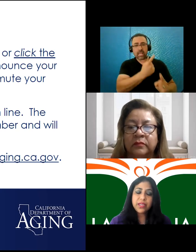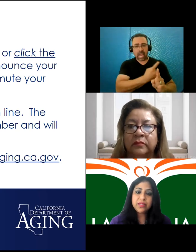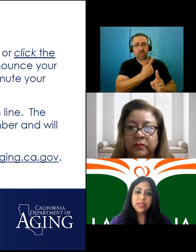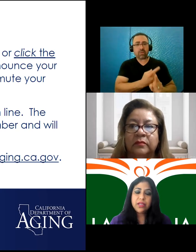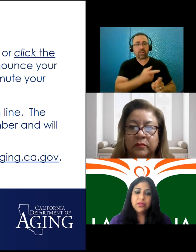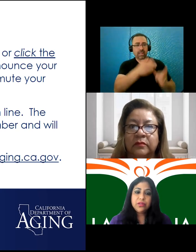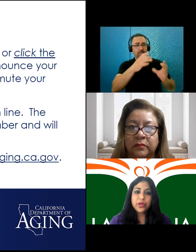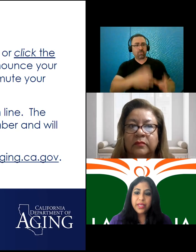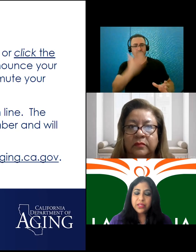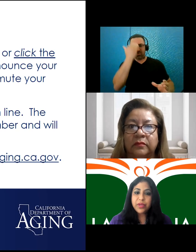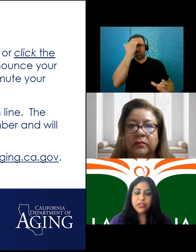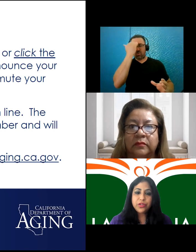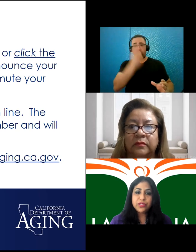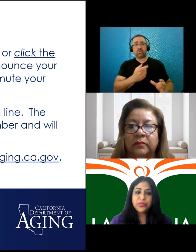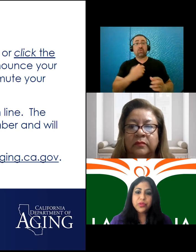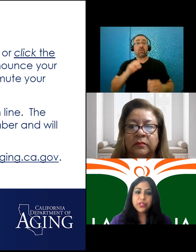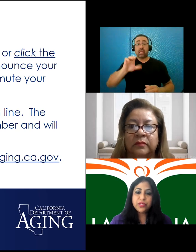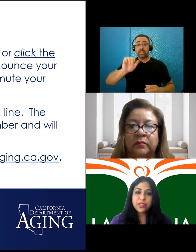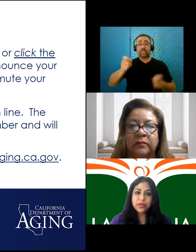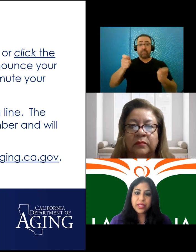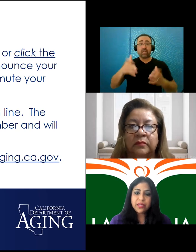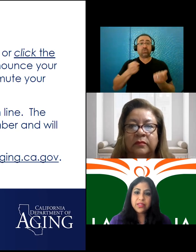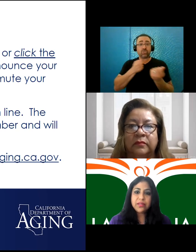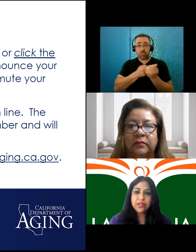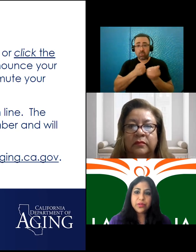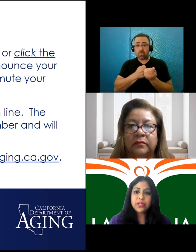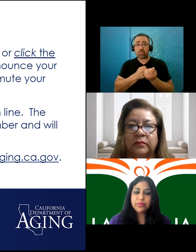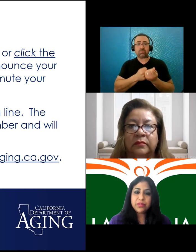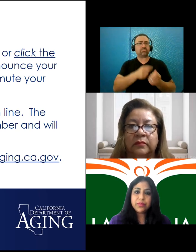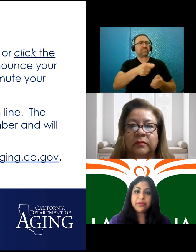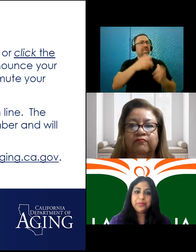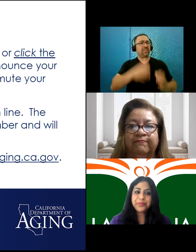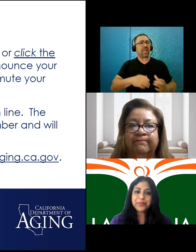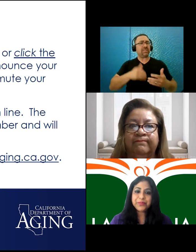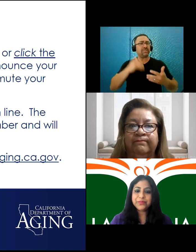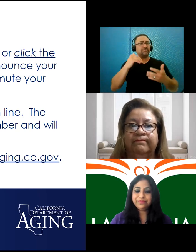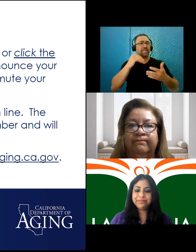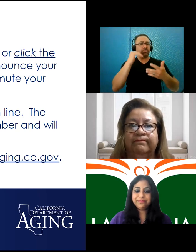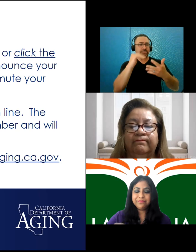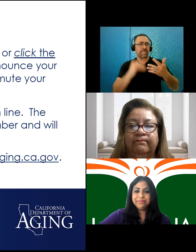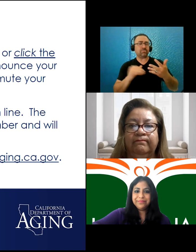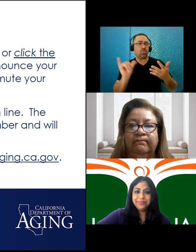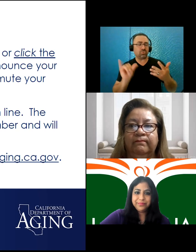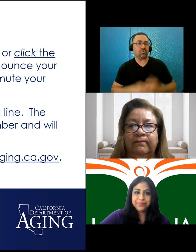the client. So our case managers support our clients in those steps as well.